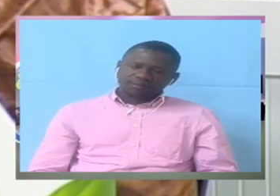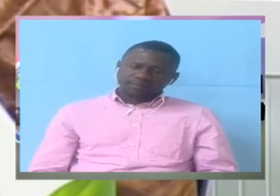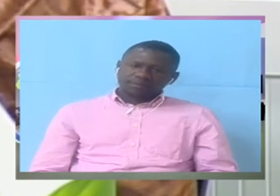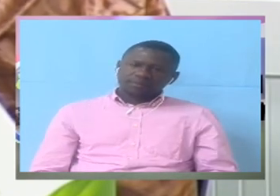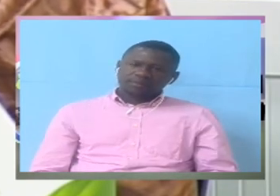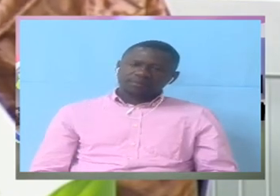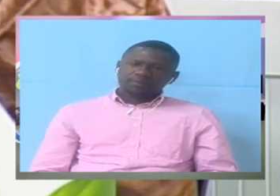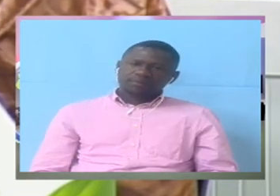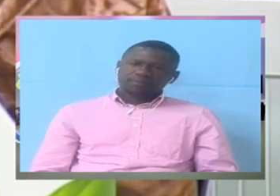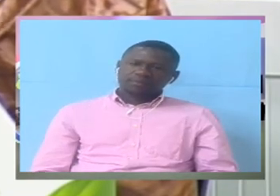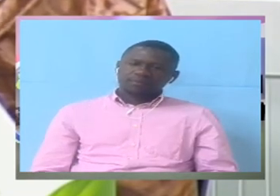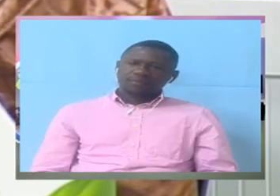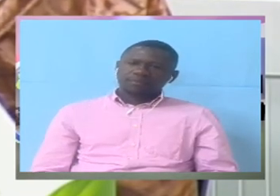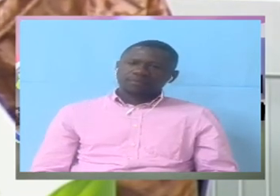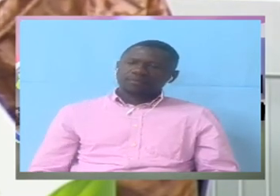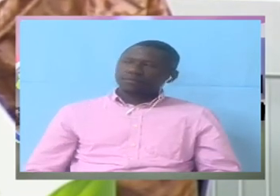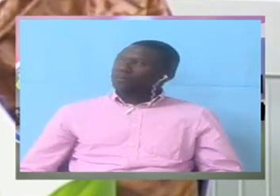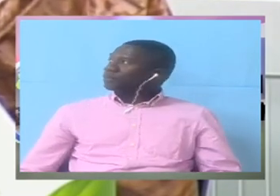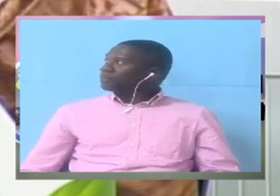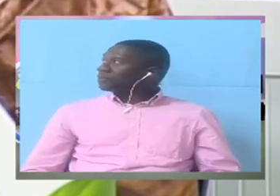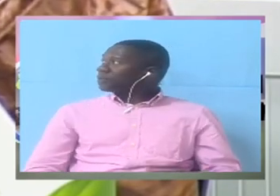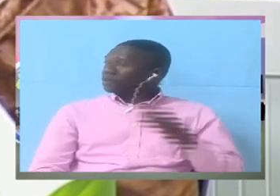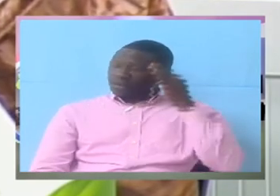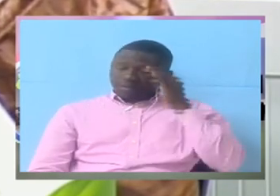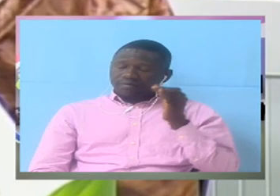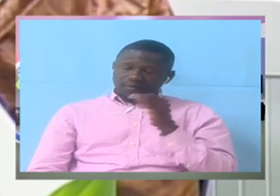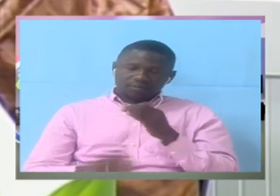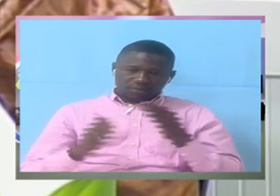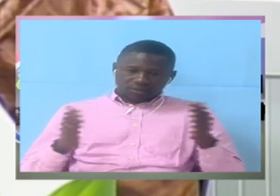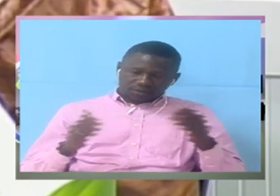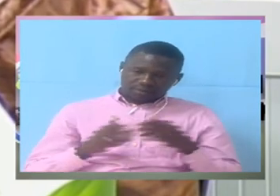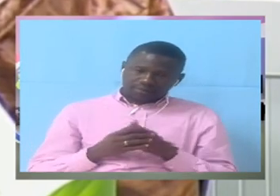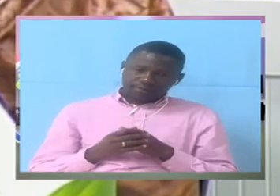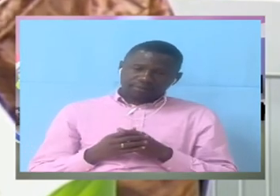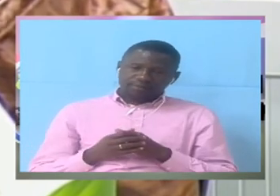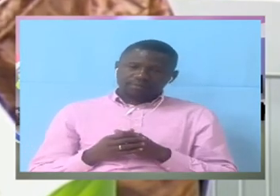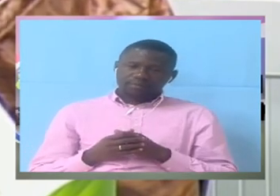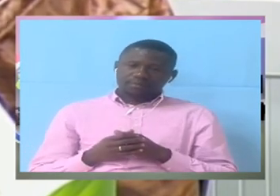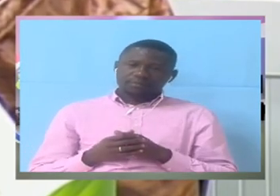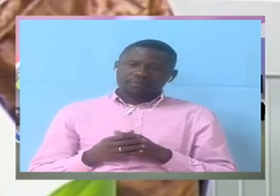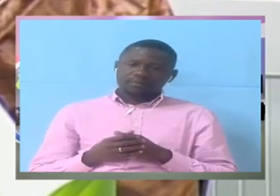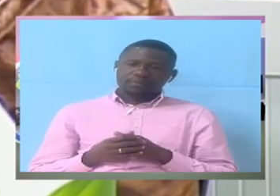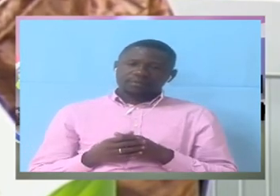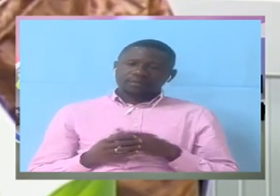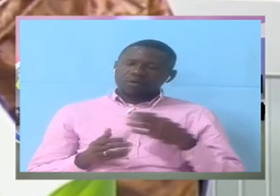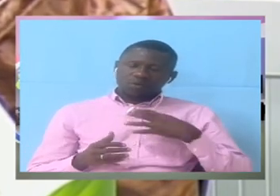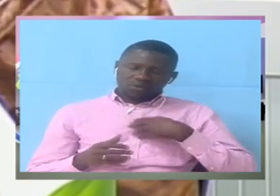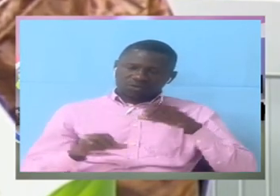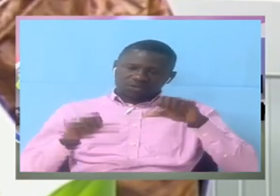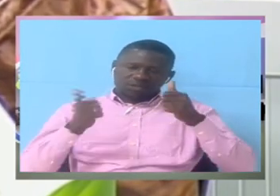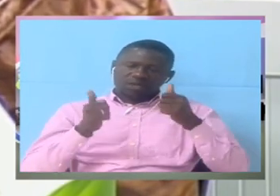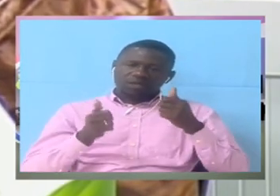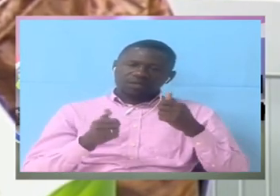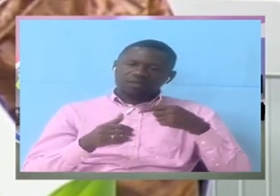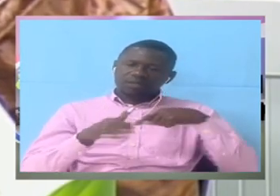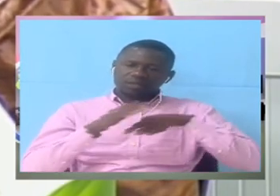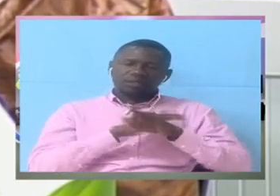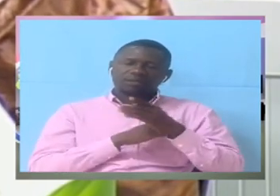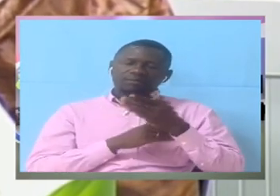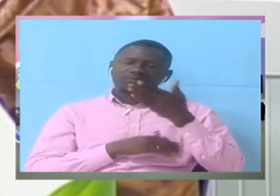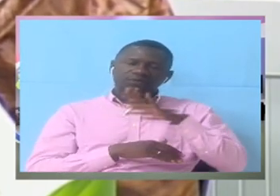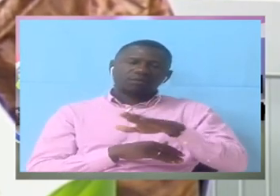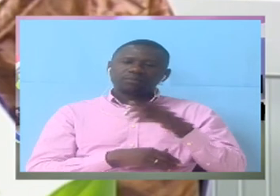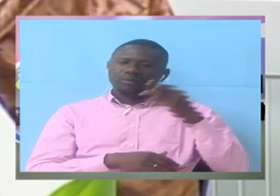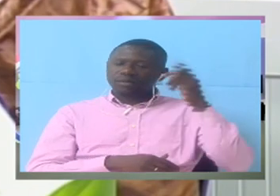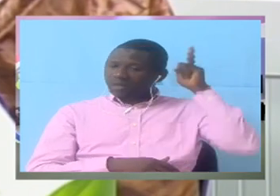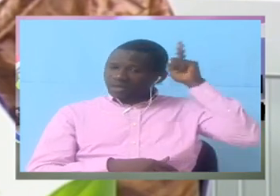Mune alhamendi ka bula ko nyinko baraka bake. Thank you very much. Ba kumas le Liberia la. I'll start off from Liberia.